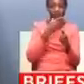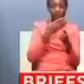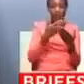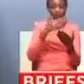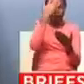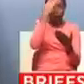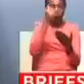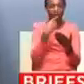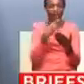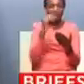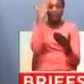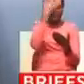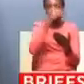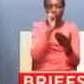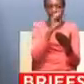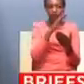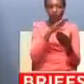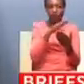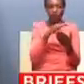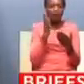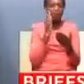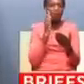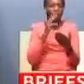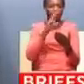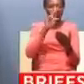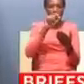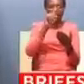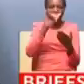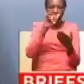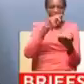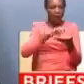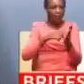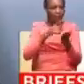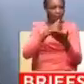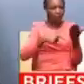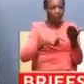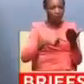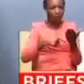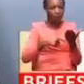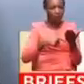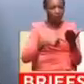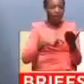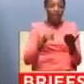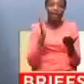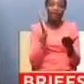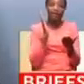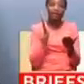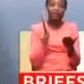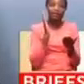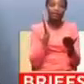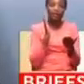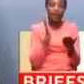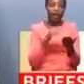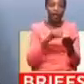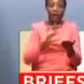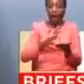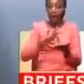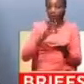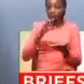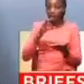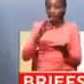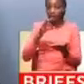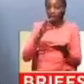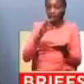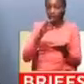saying beautiful like mami wata? You know who's mami wata? Mami wata is a mermaid spirit. A mermaid is half human,